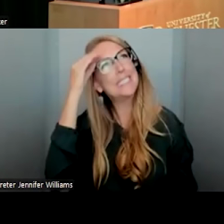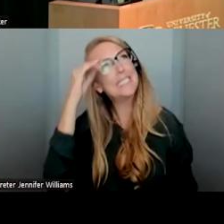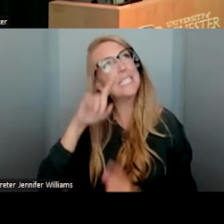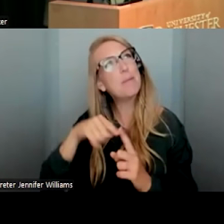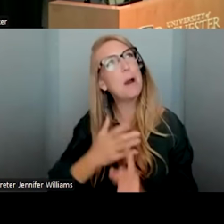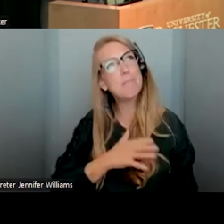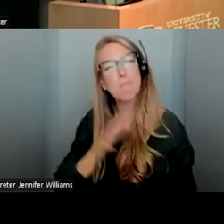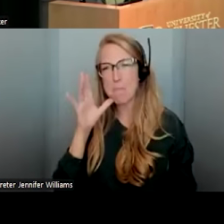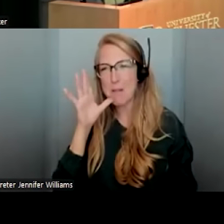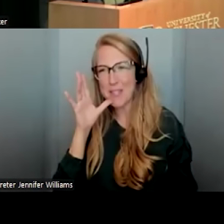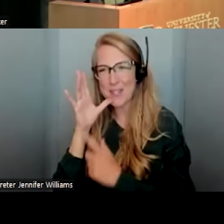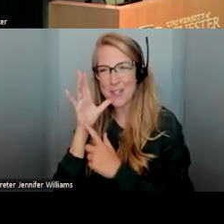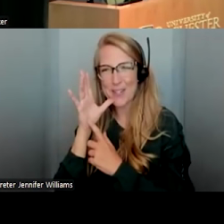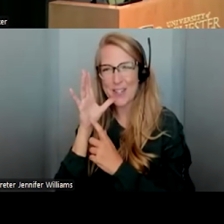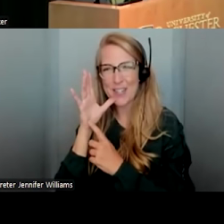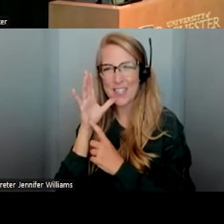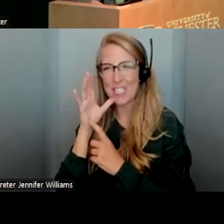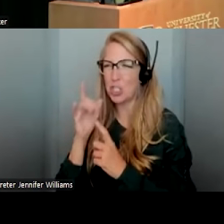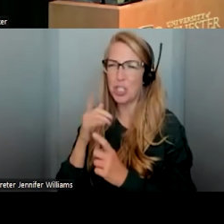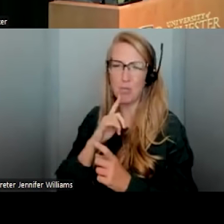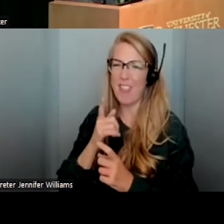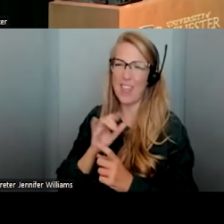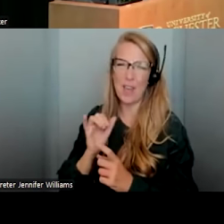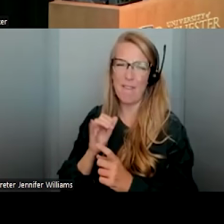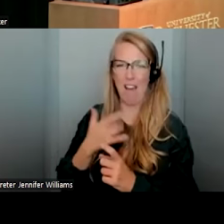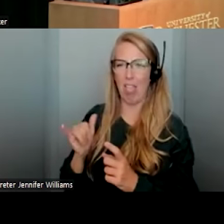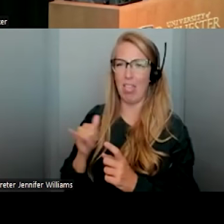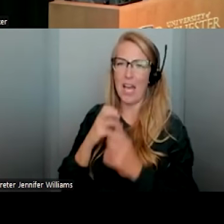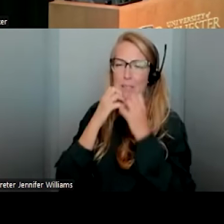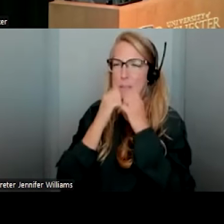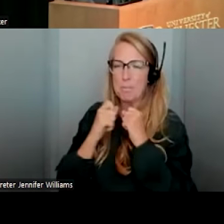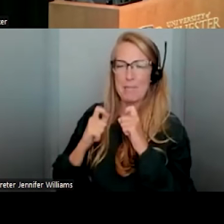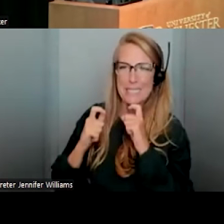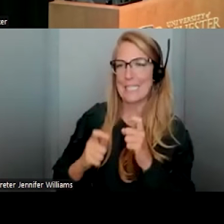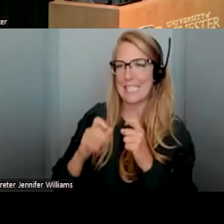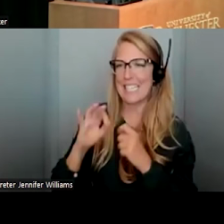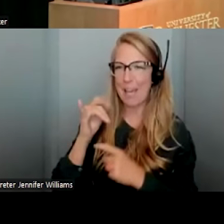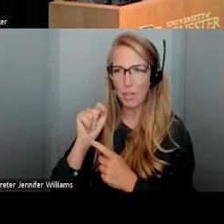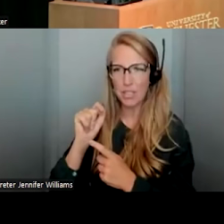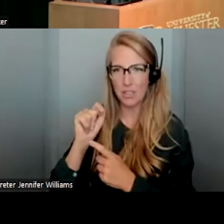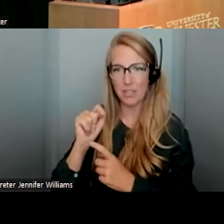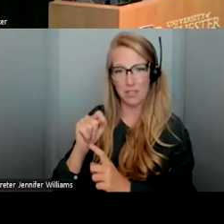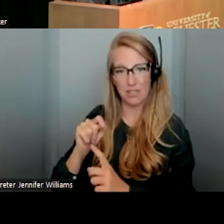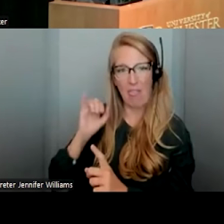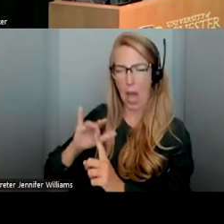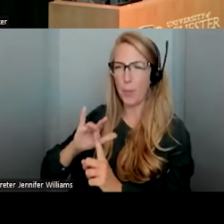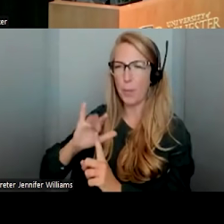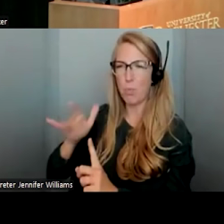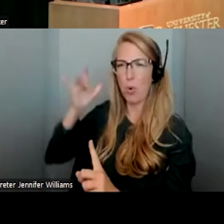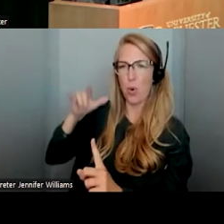how she was a gift to everybody around her, and thinking, wow, that's the kind of life that I want to live.